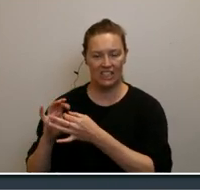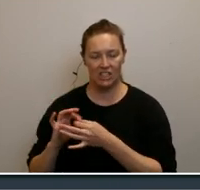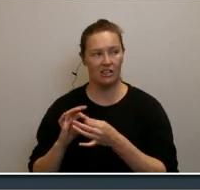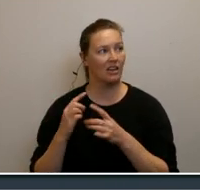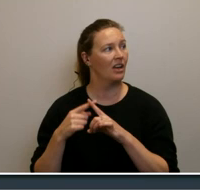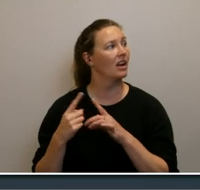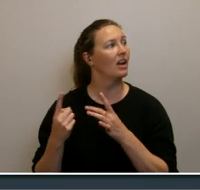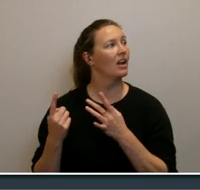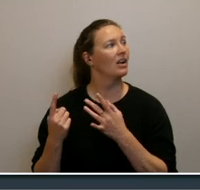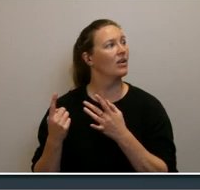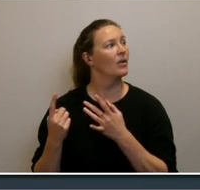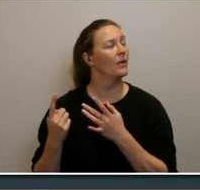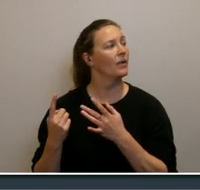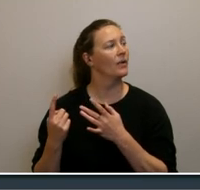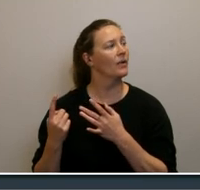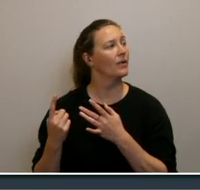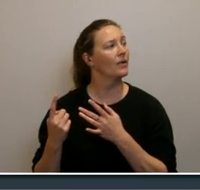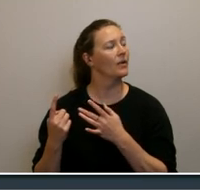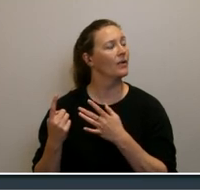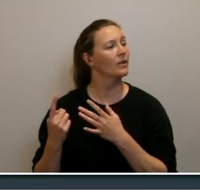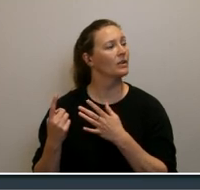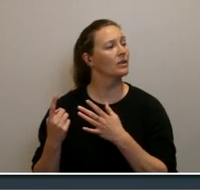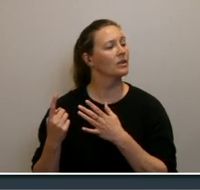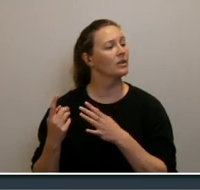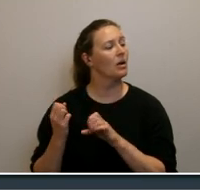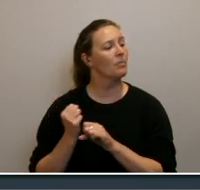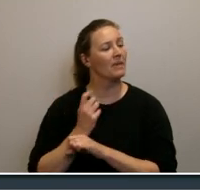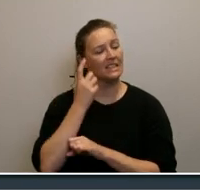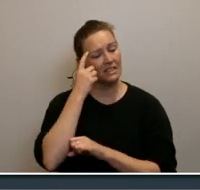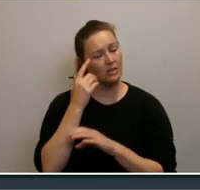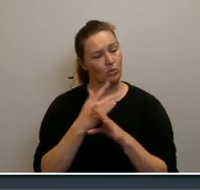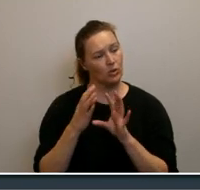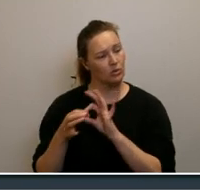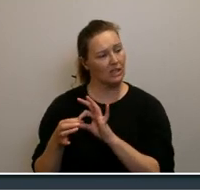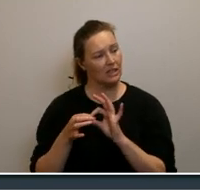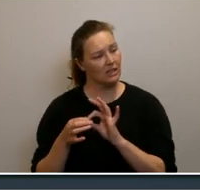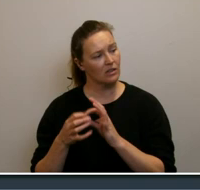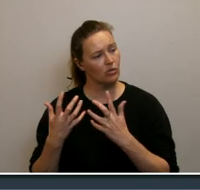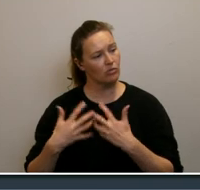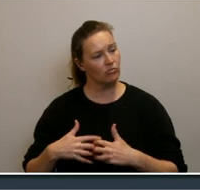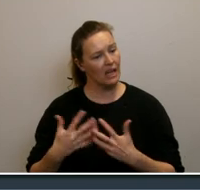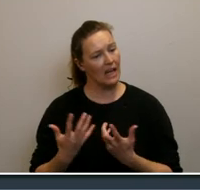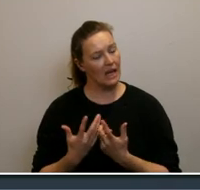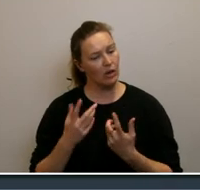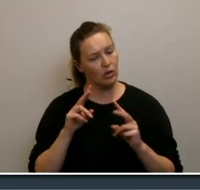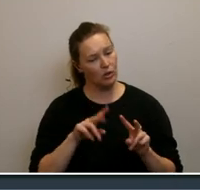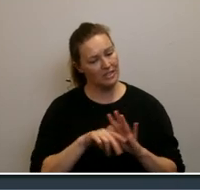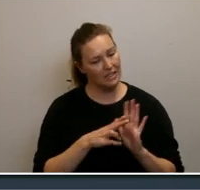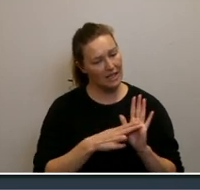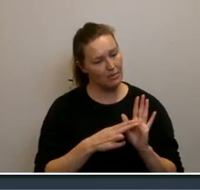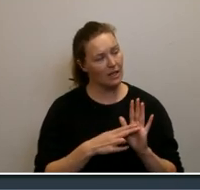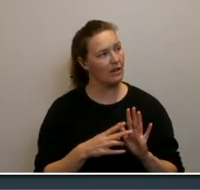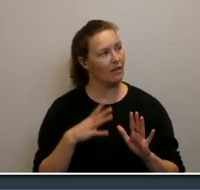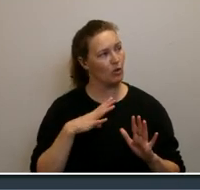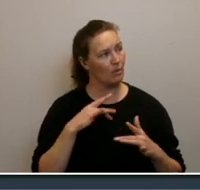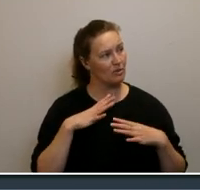more emotional support. So it makes sense to work together around how that might look in Napier out of the Women's Rest